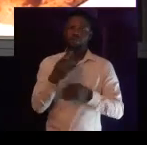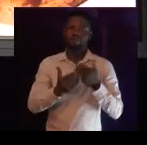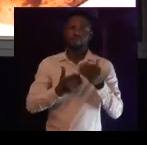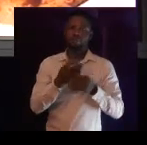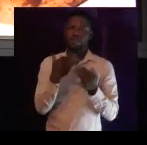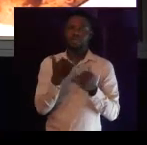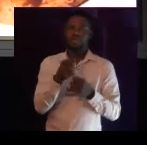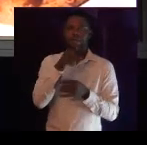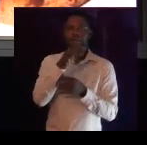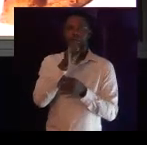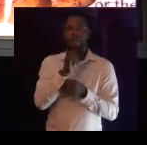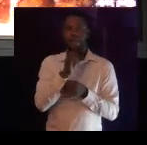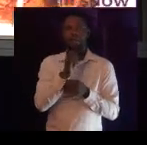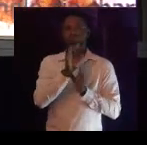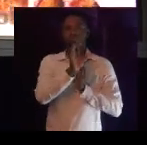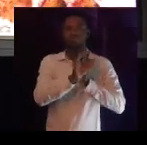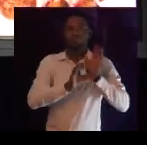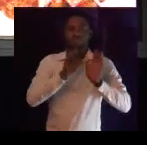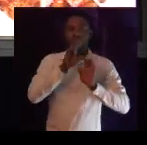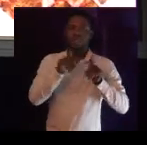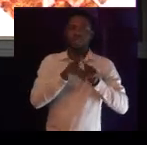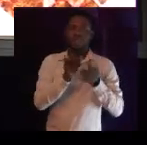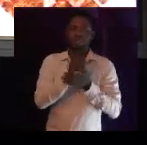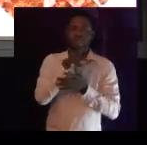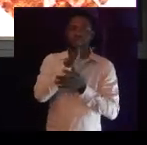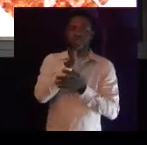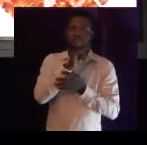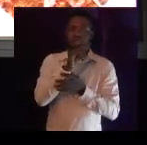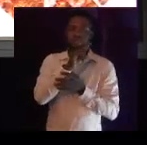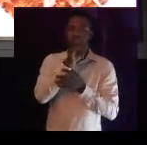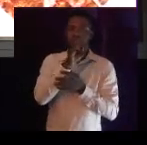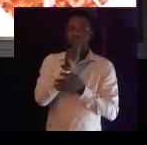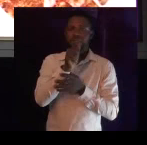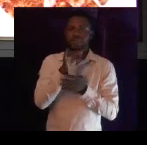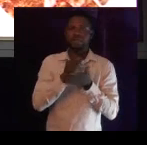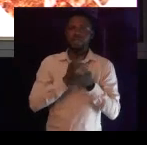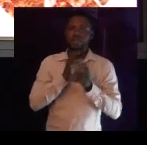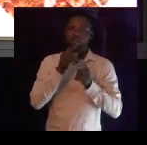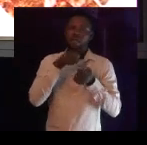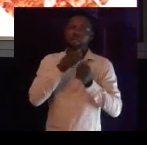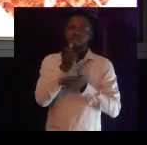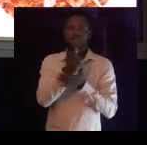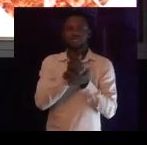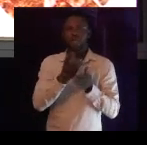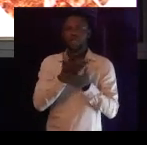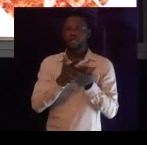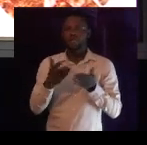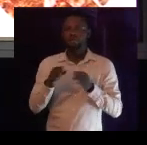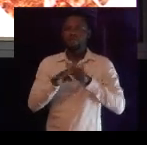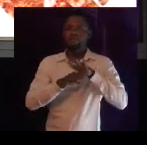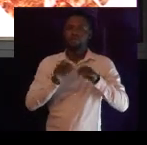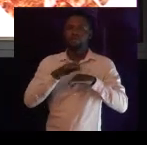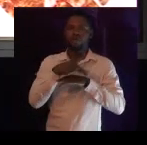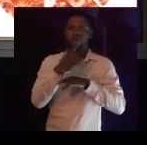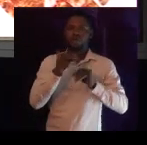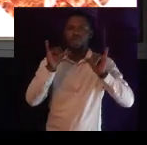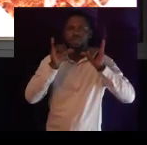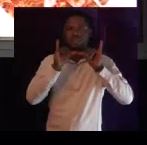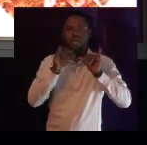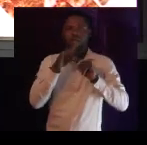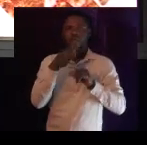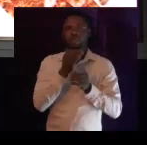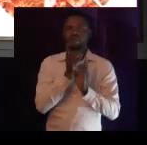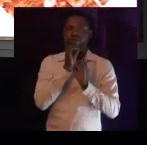through the process. Now, pie charts are a lot like that pizza that I talked about, and I did explain that it's about sharing something based